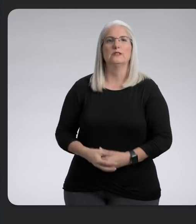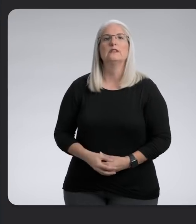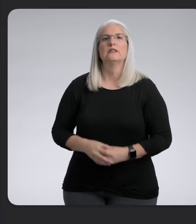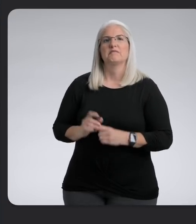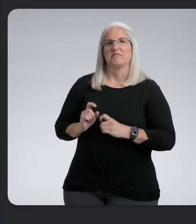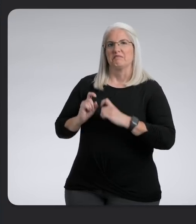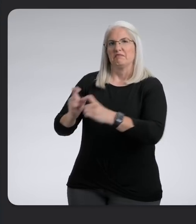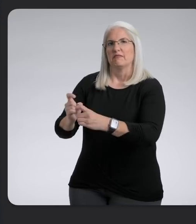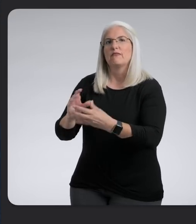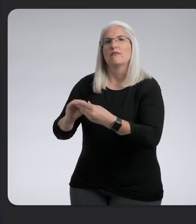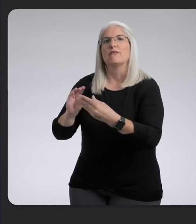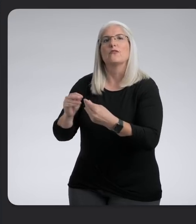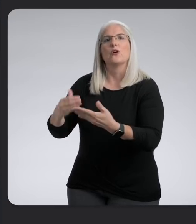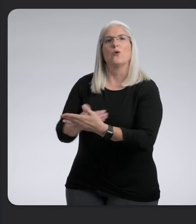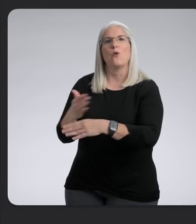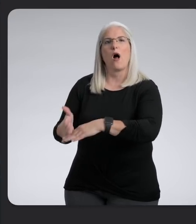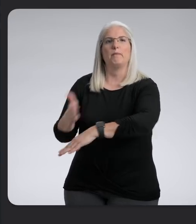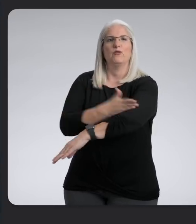Mike.